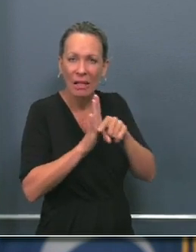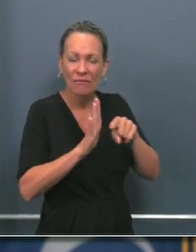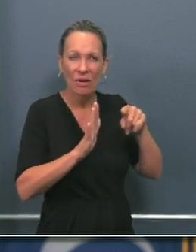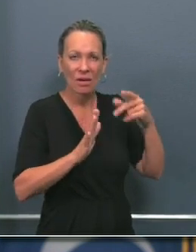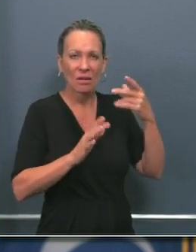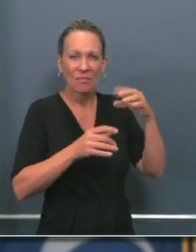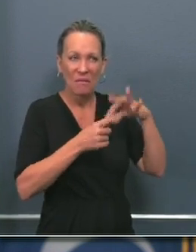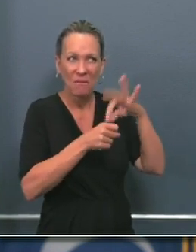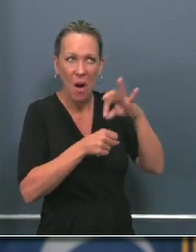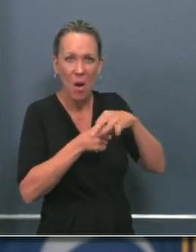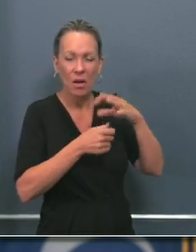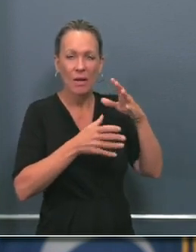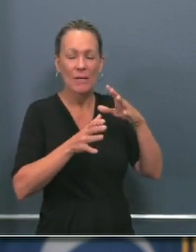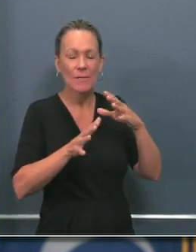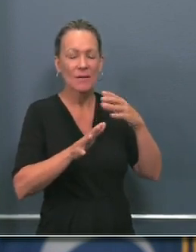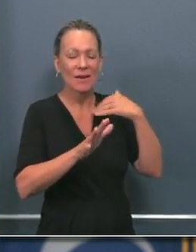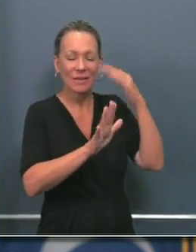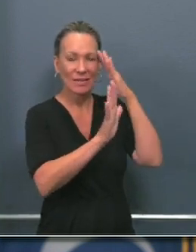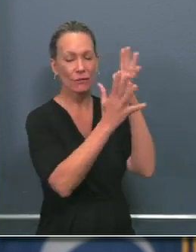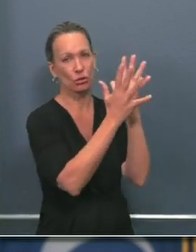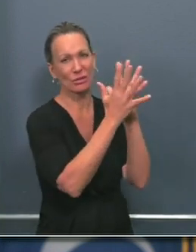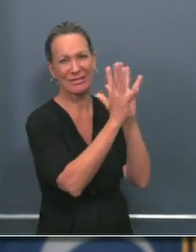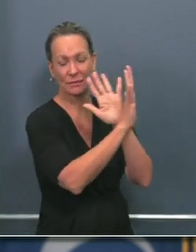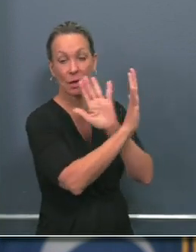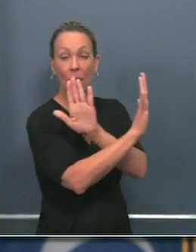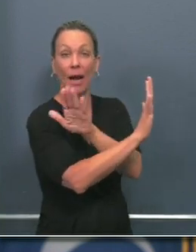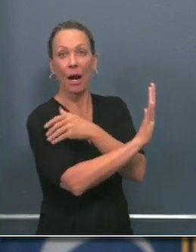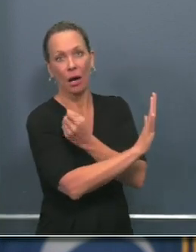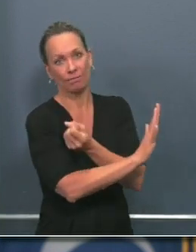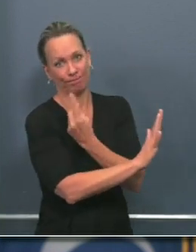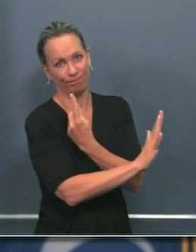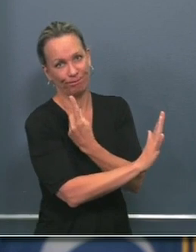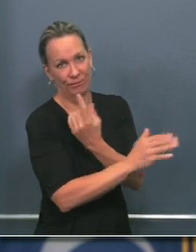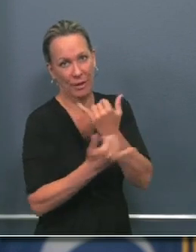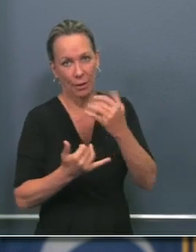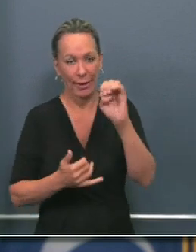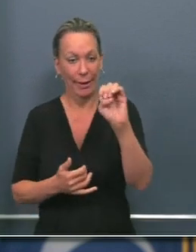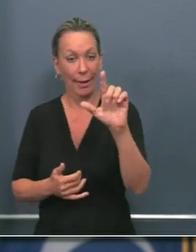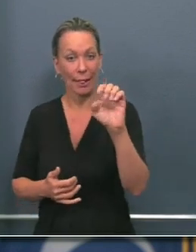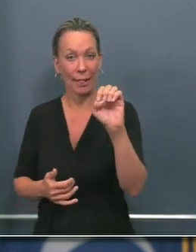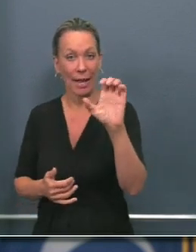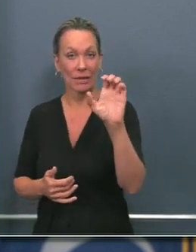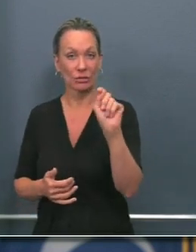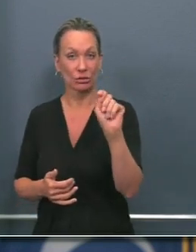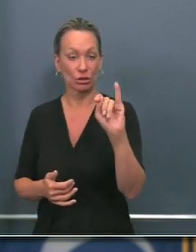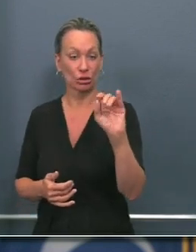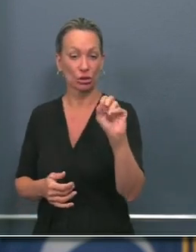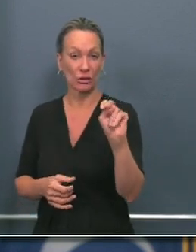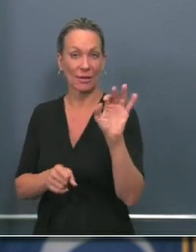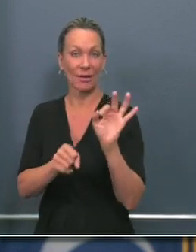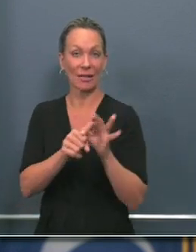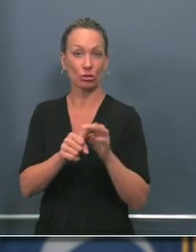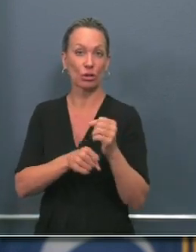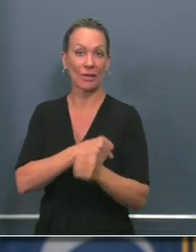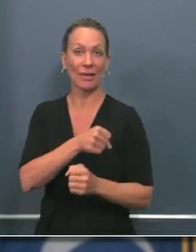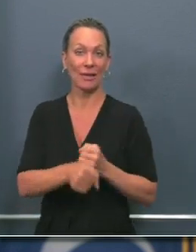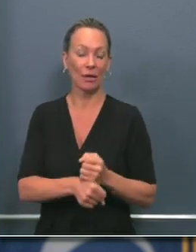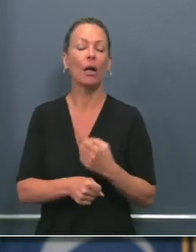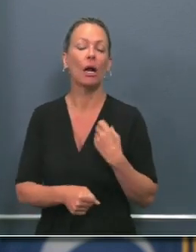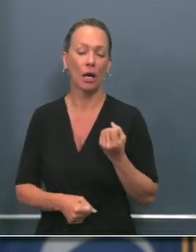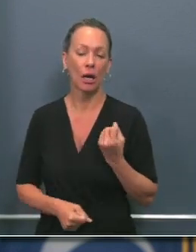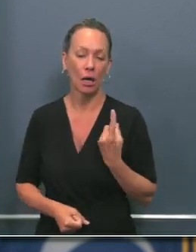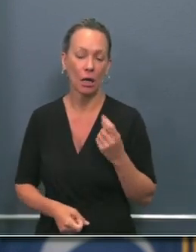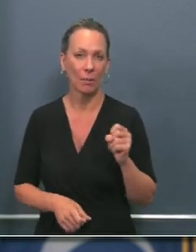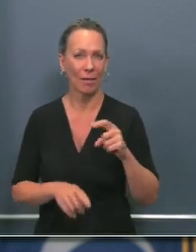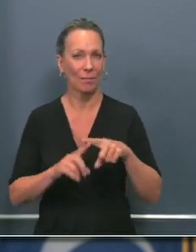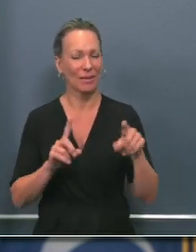of you, for allowing us to get a season of sorts, a new season here in the state of California, moving into phase 3. Allowing us that privilege and